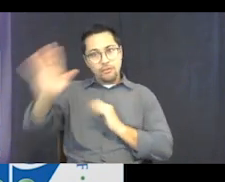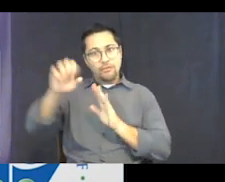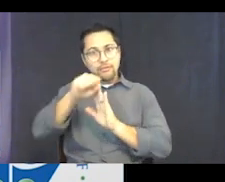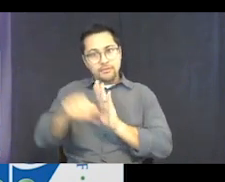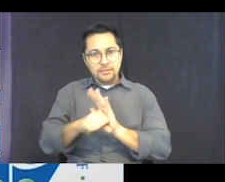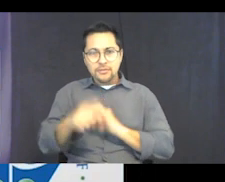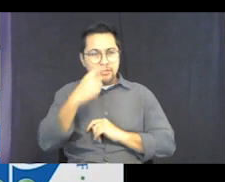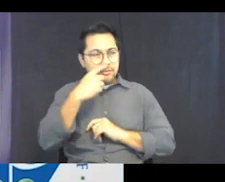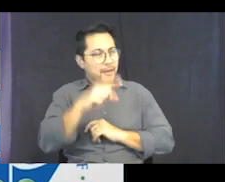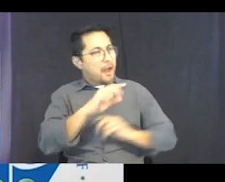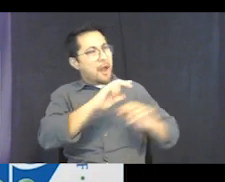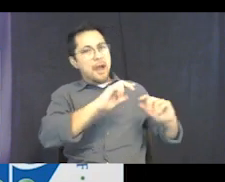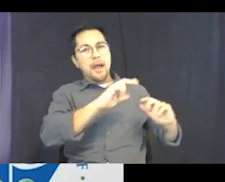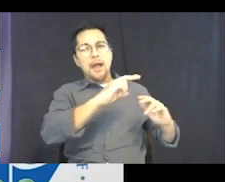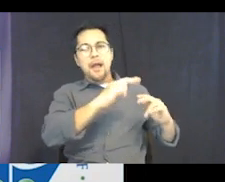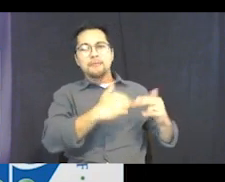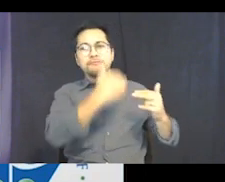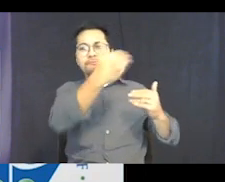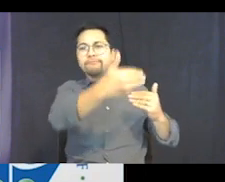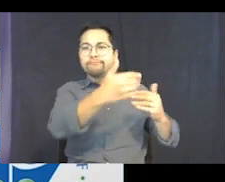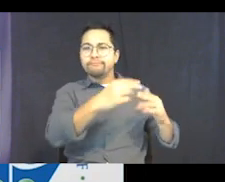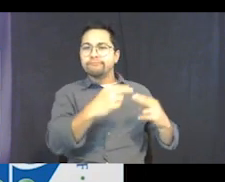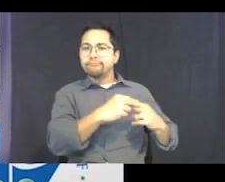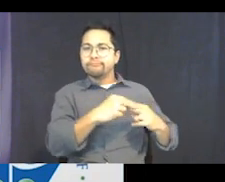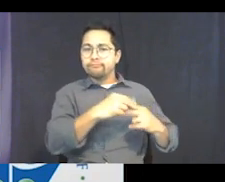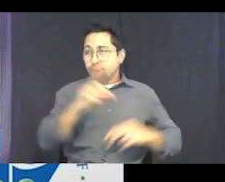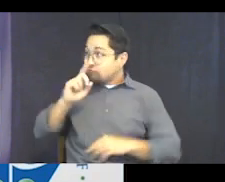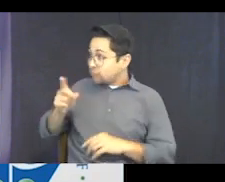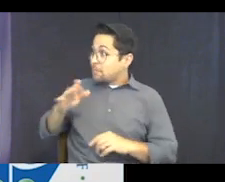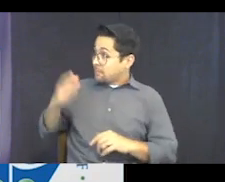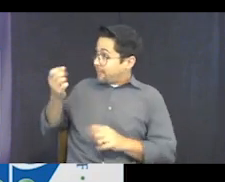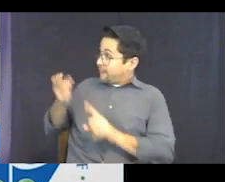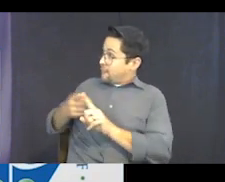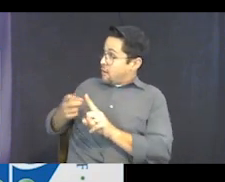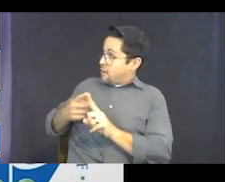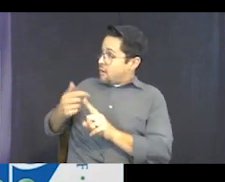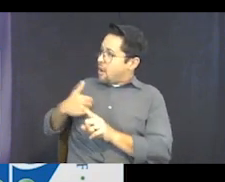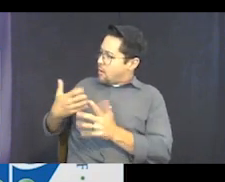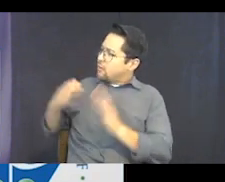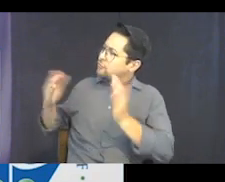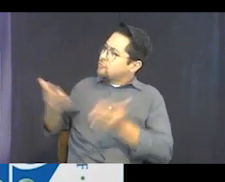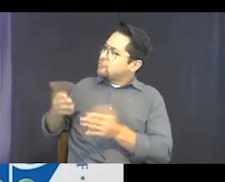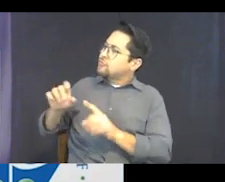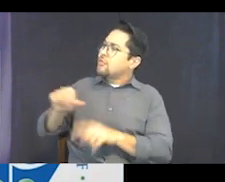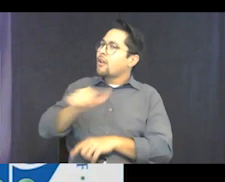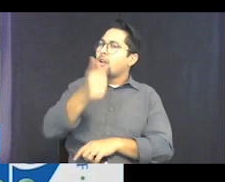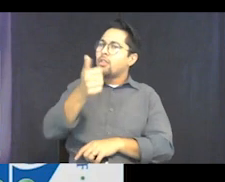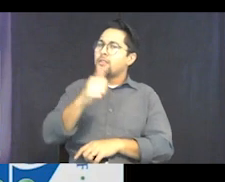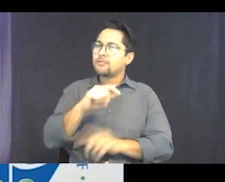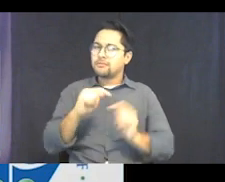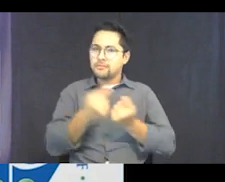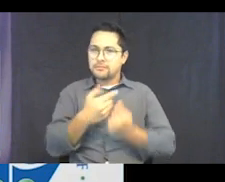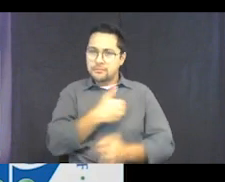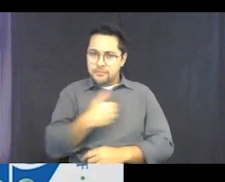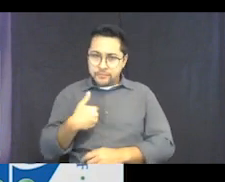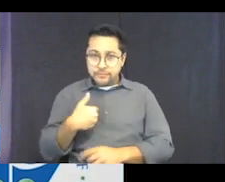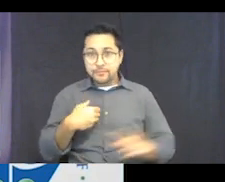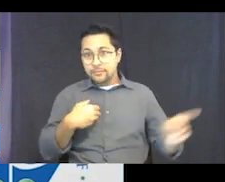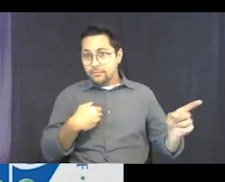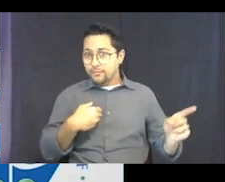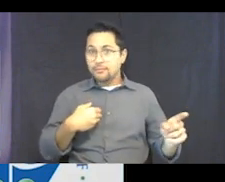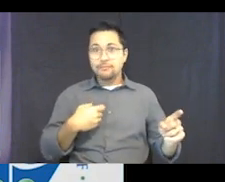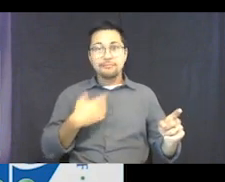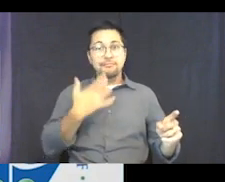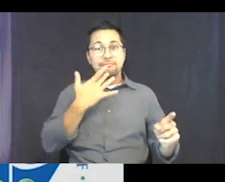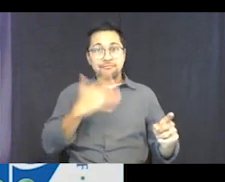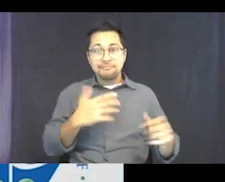could you flip the slide, please? Sure. Before I do that, I just want to introduce our other team member who has graciously